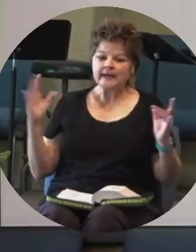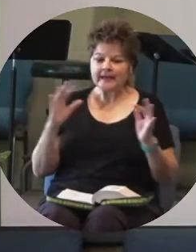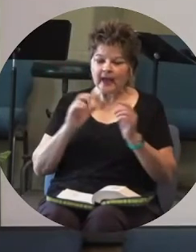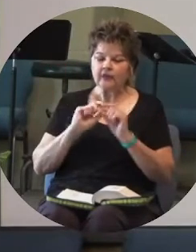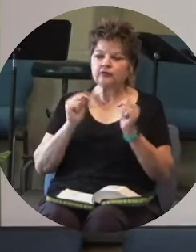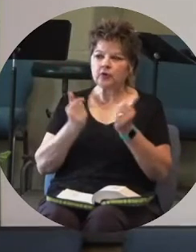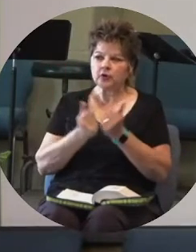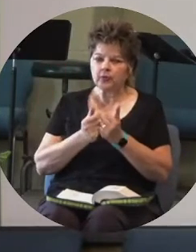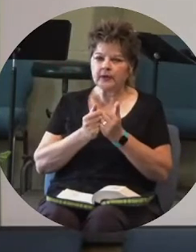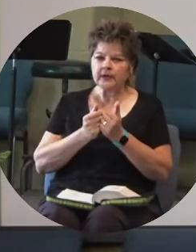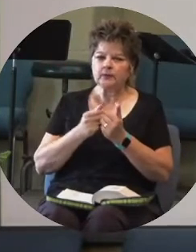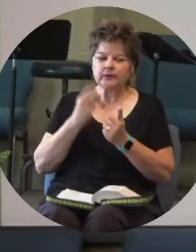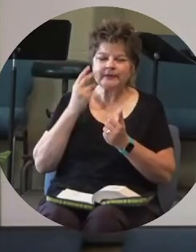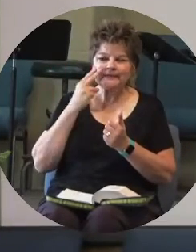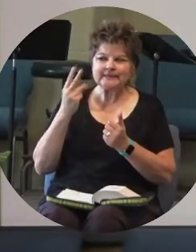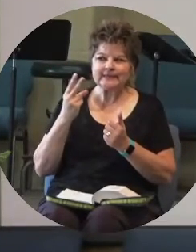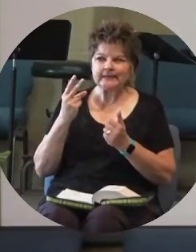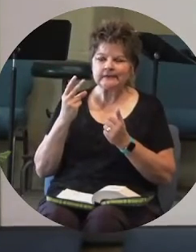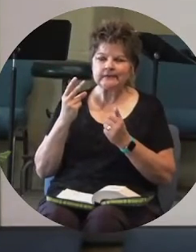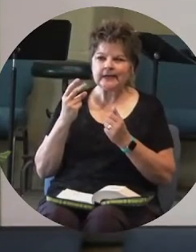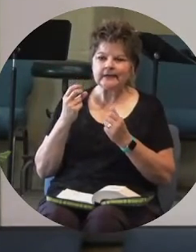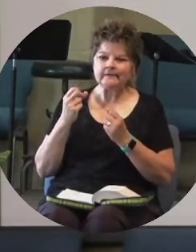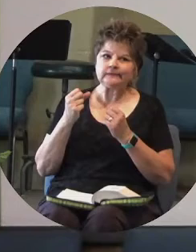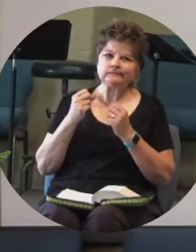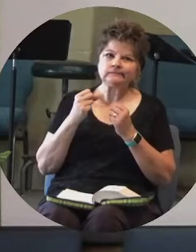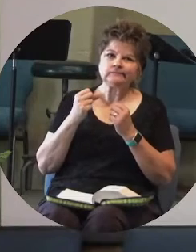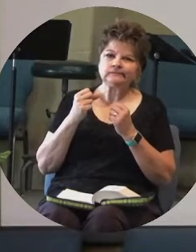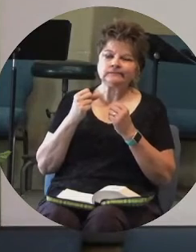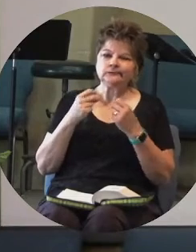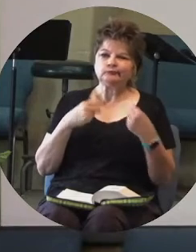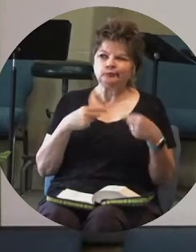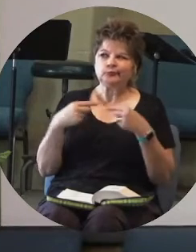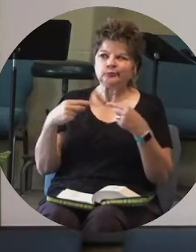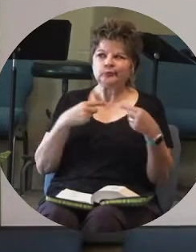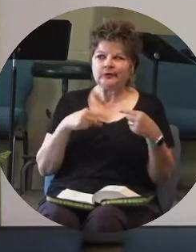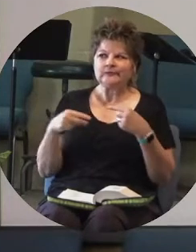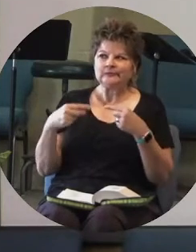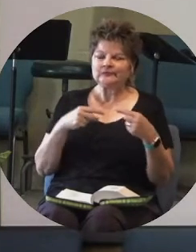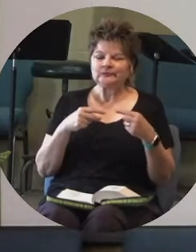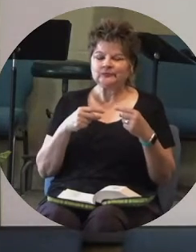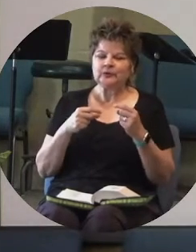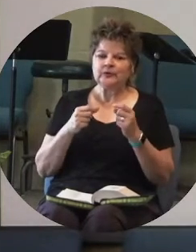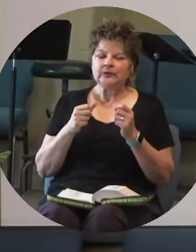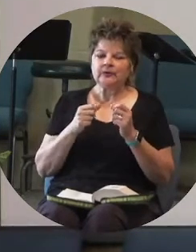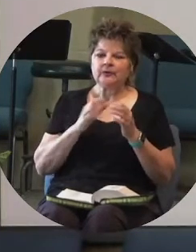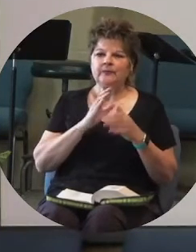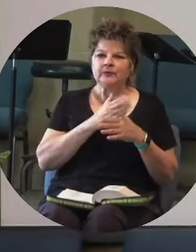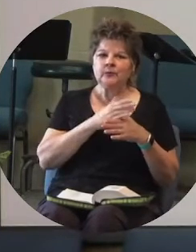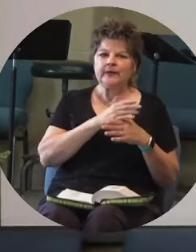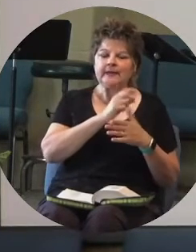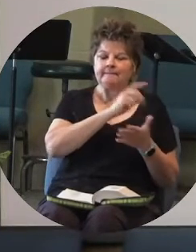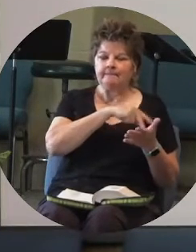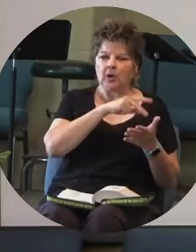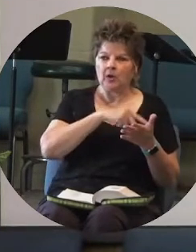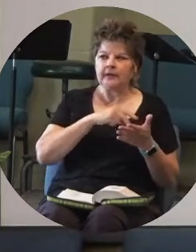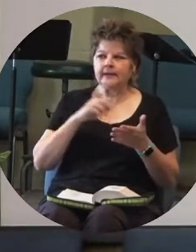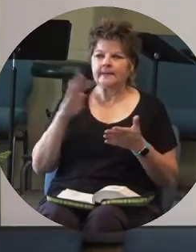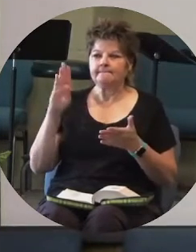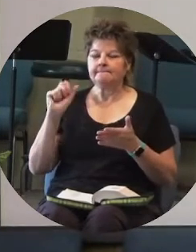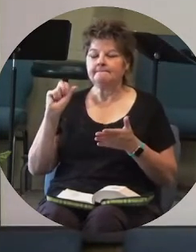there's a fight between Paul and Barnabas. And if you know who Barnabas is probably one